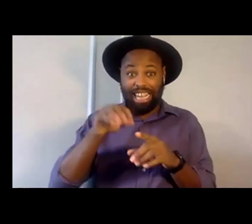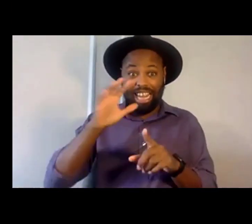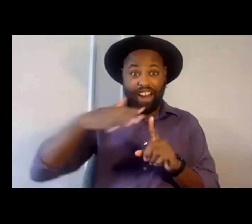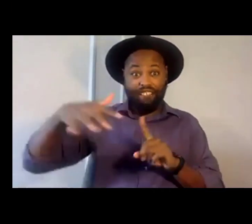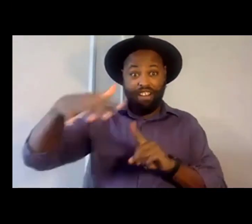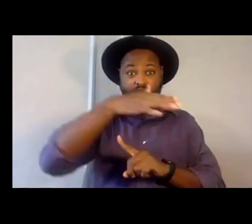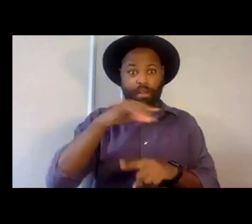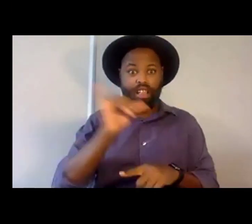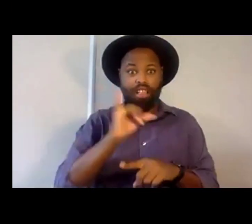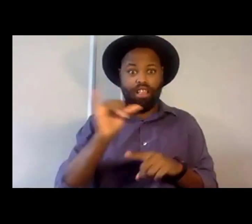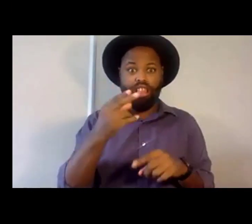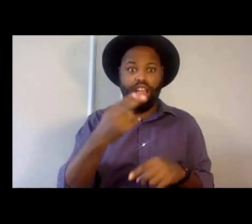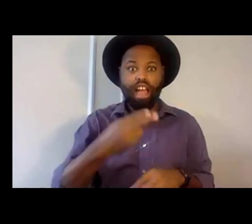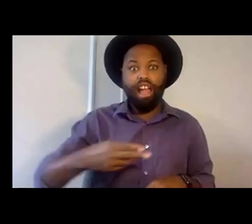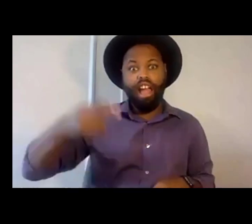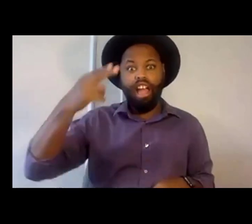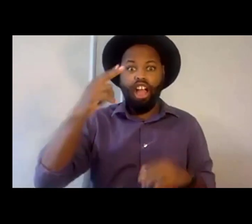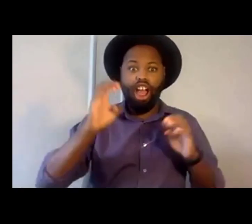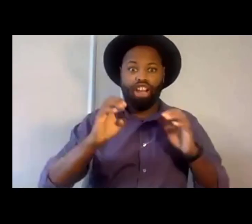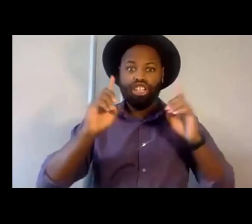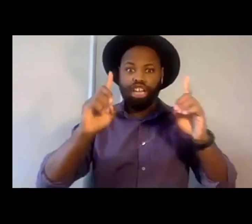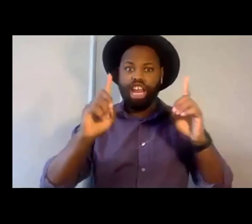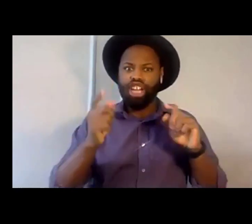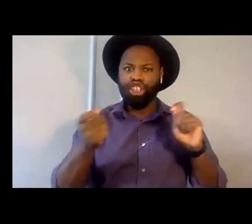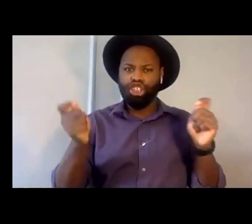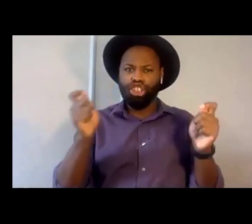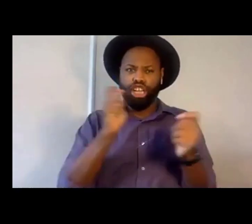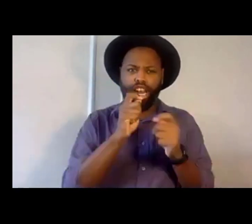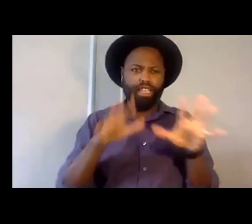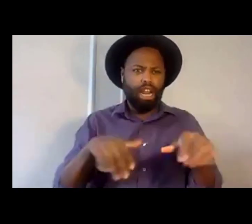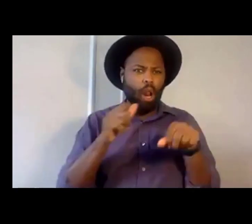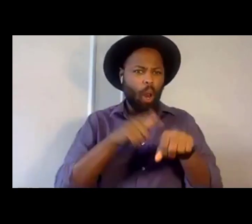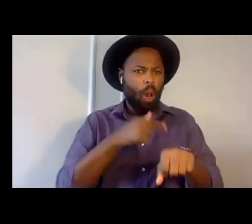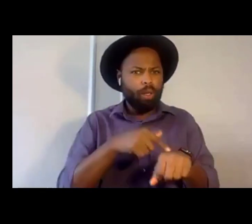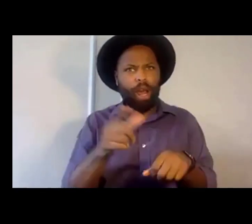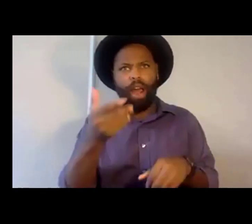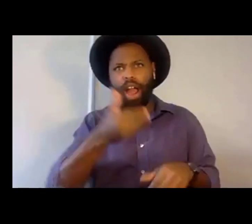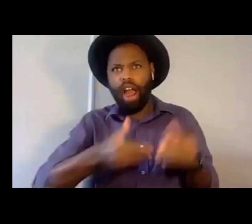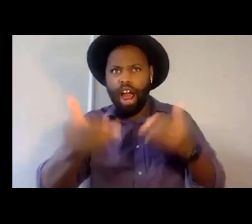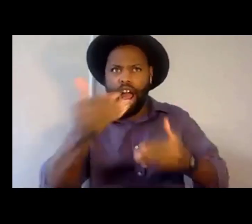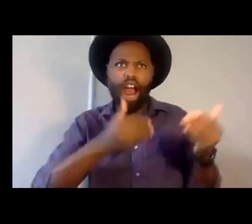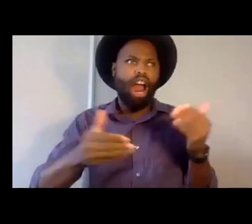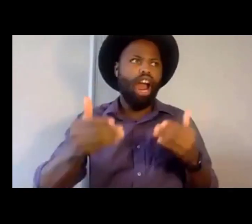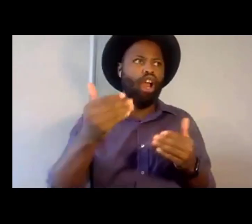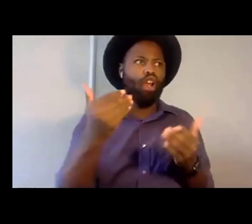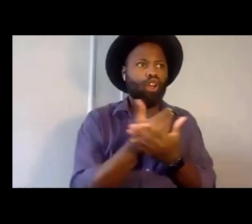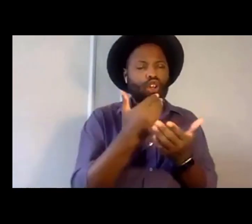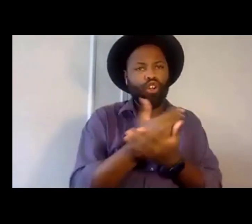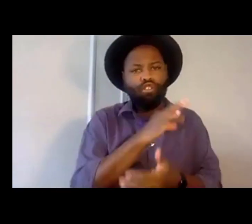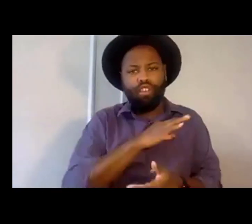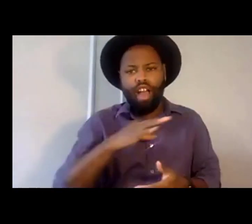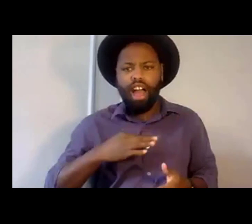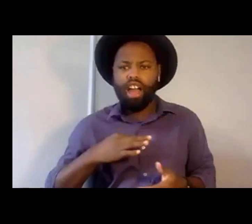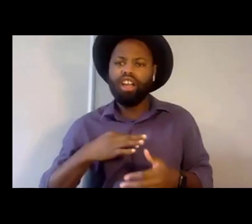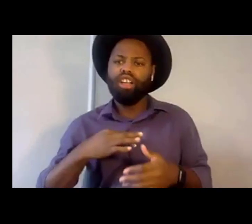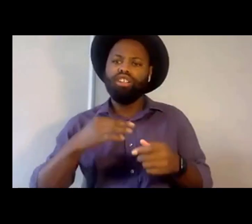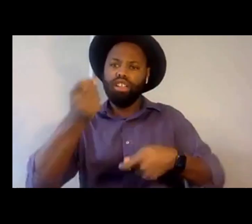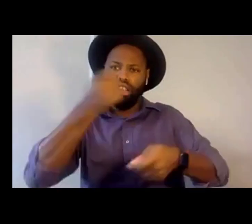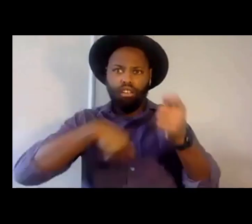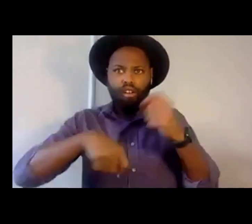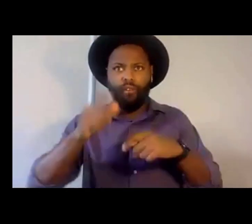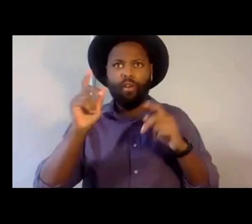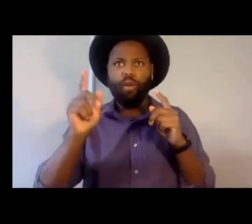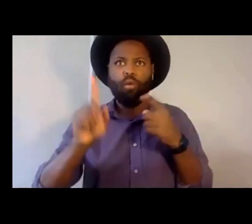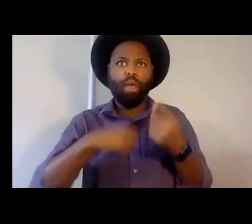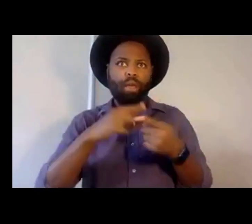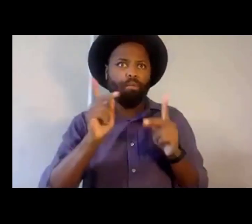change takes so long, example, hiring new tenure track faculty only takes place when someone leaves, what are some thoughts on ways